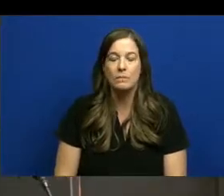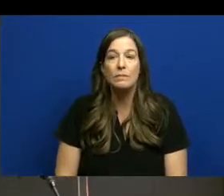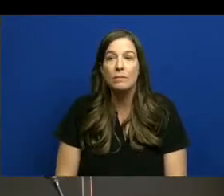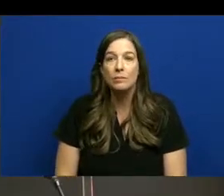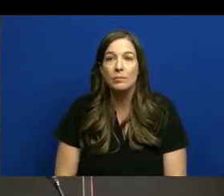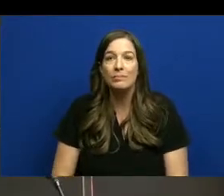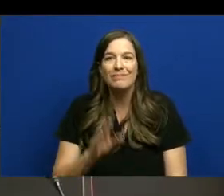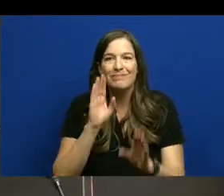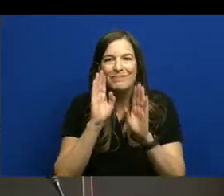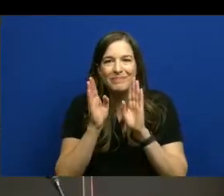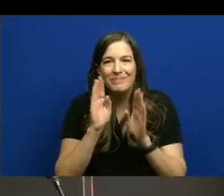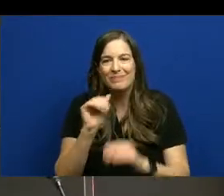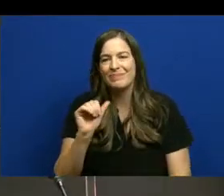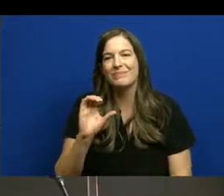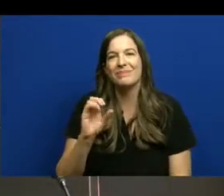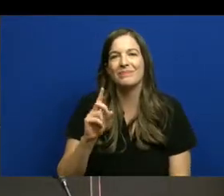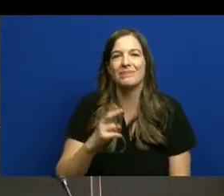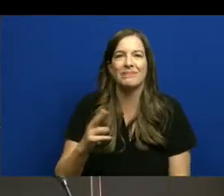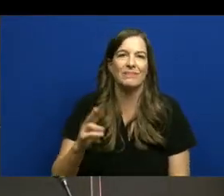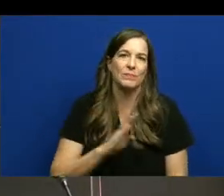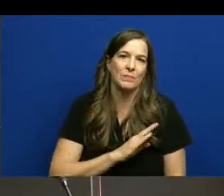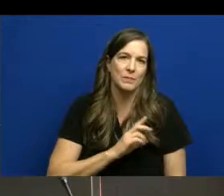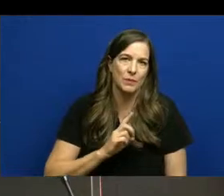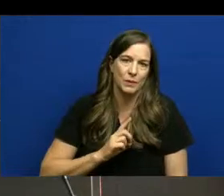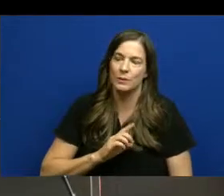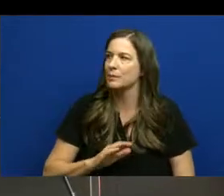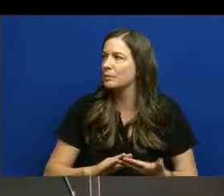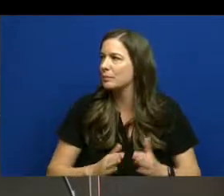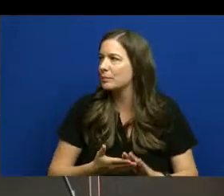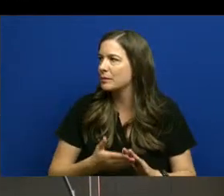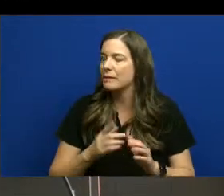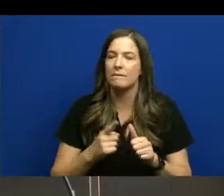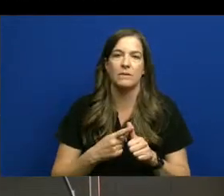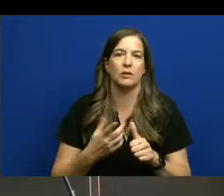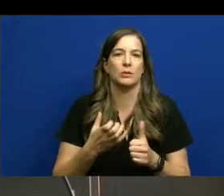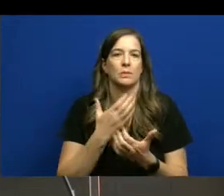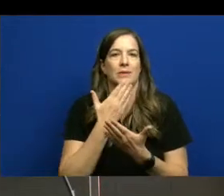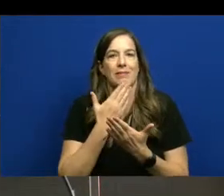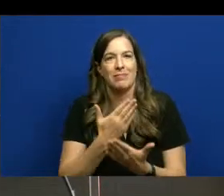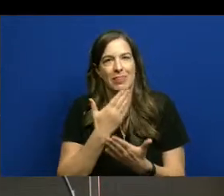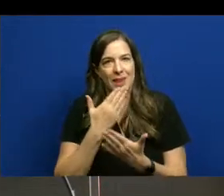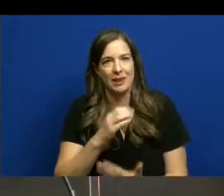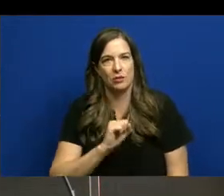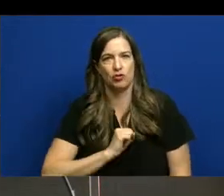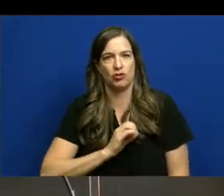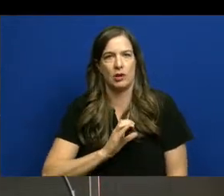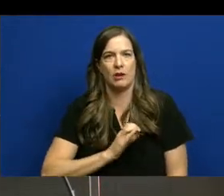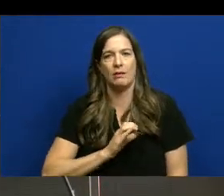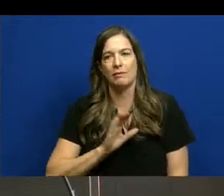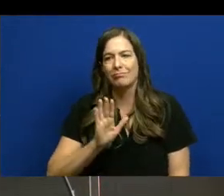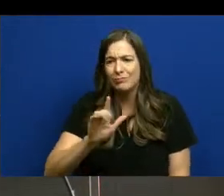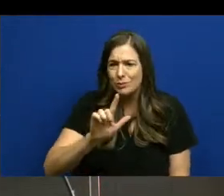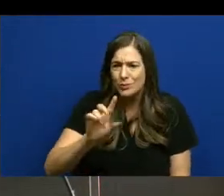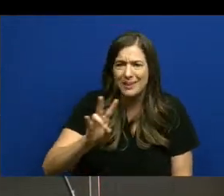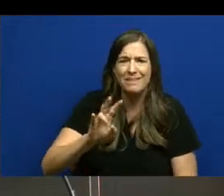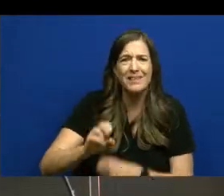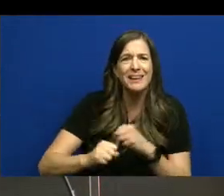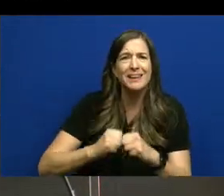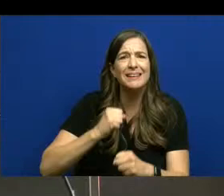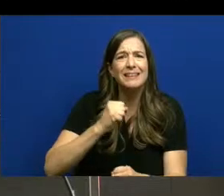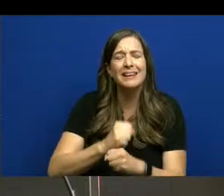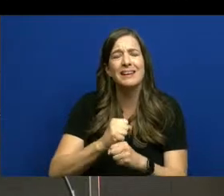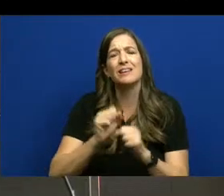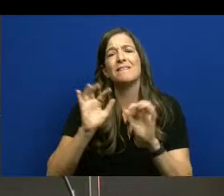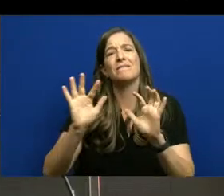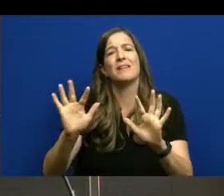Hello, ACDH board and community. The first thing I want to do is thank Sherry for her 27 years of fabulous service to this community of the state